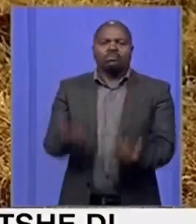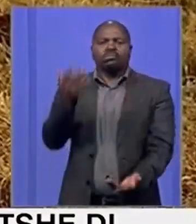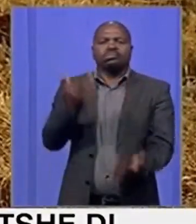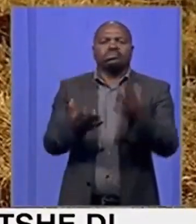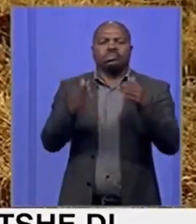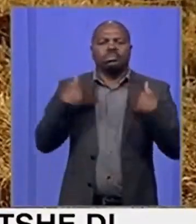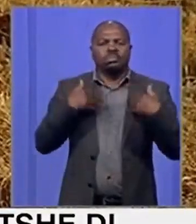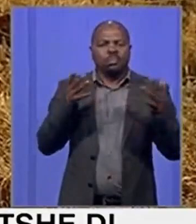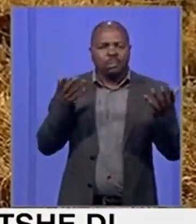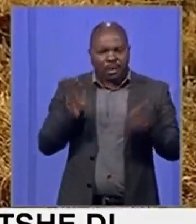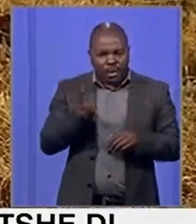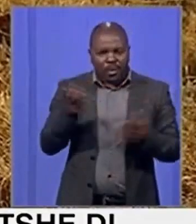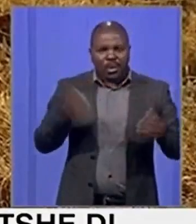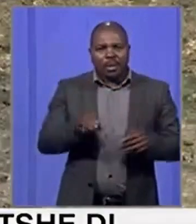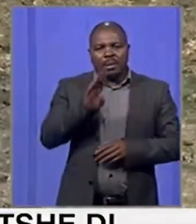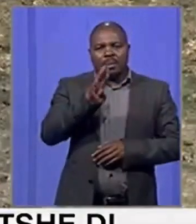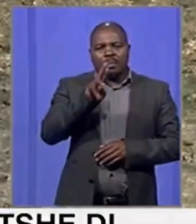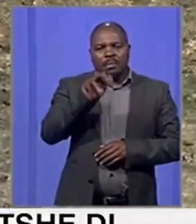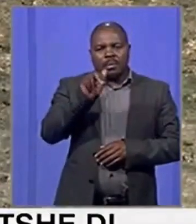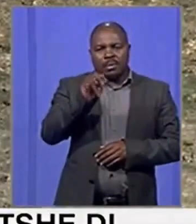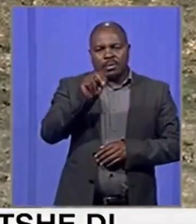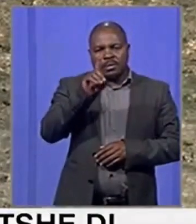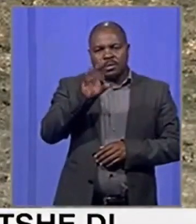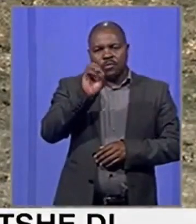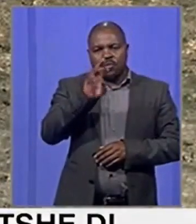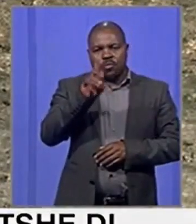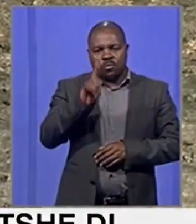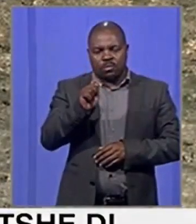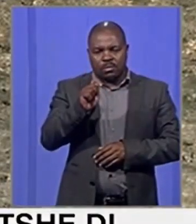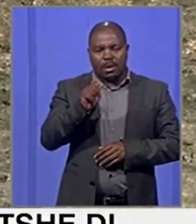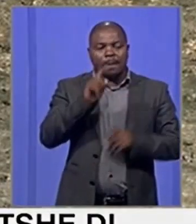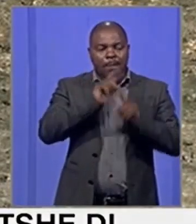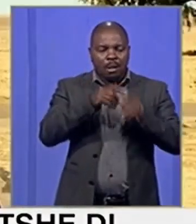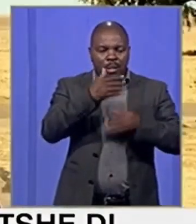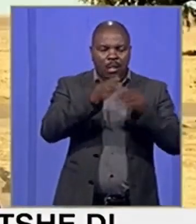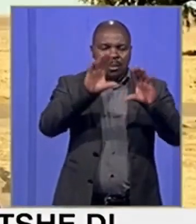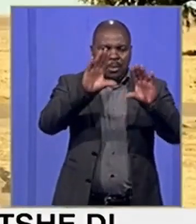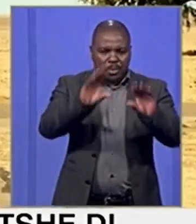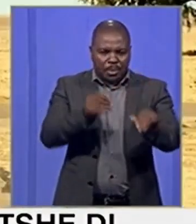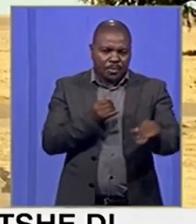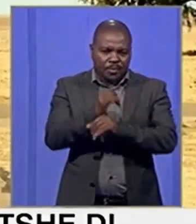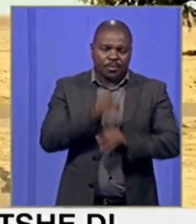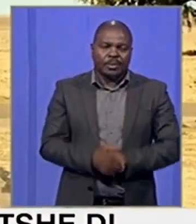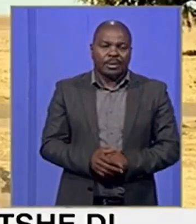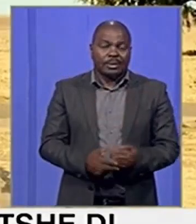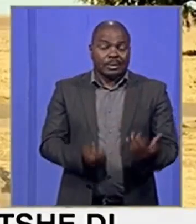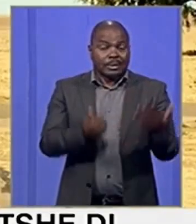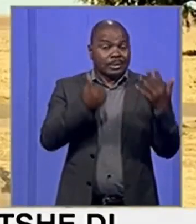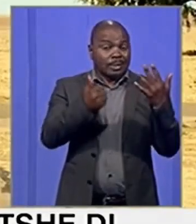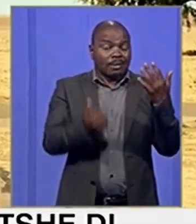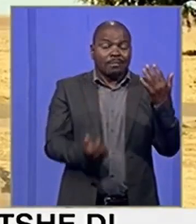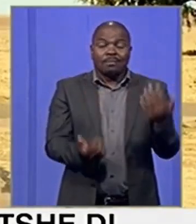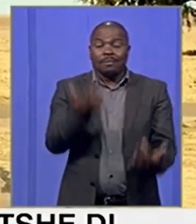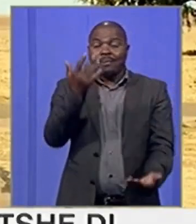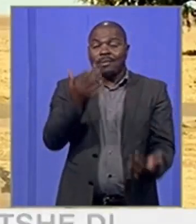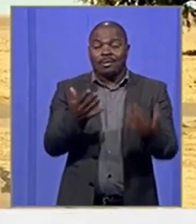ya Brandfort empa maemo a ile a kokobela ka potlako. We had 6 fires that started in the Free